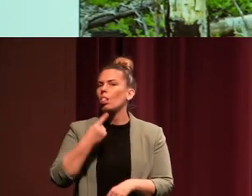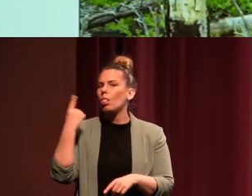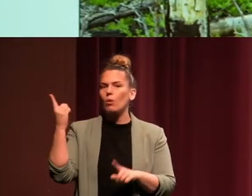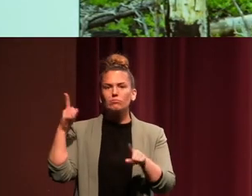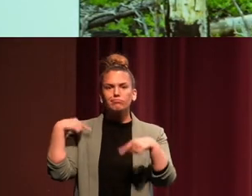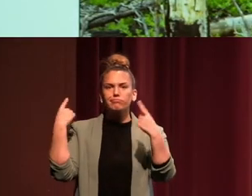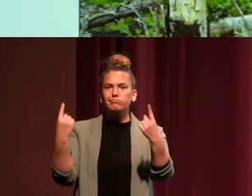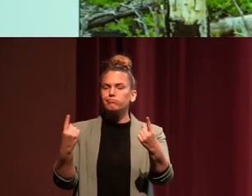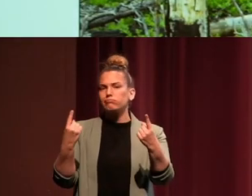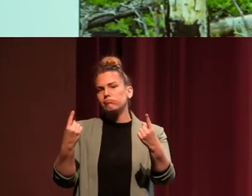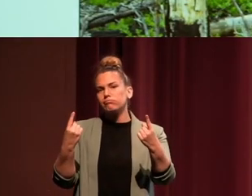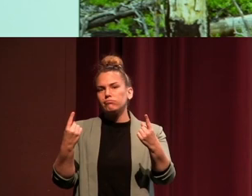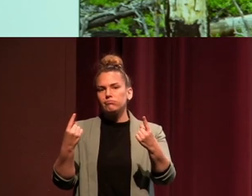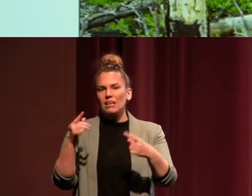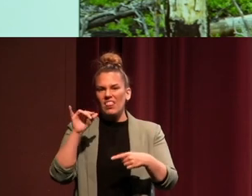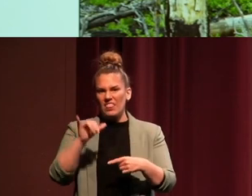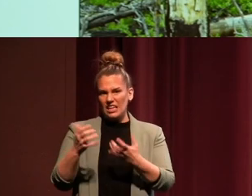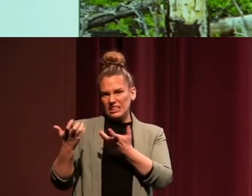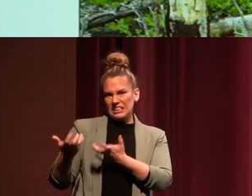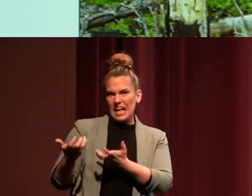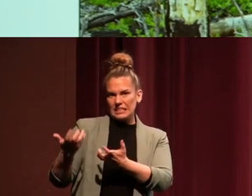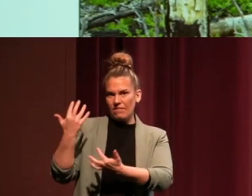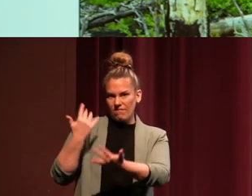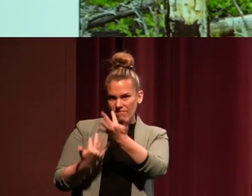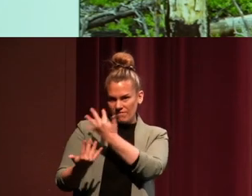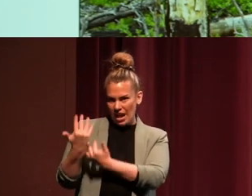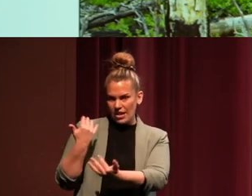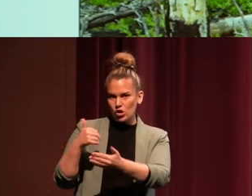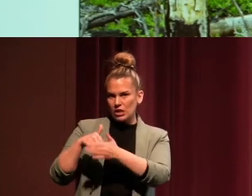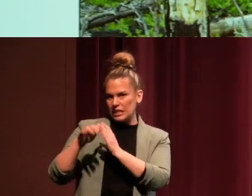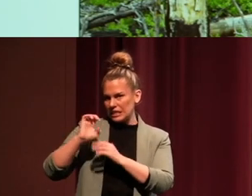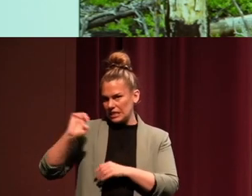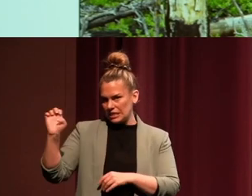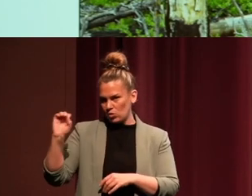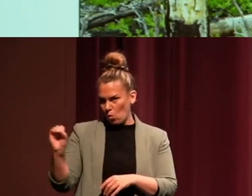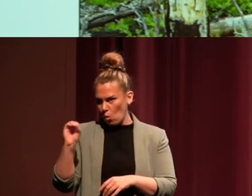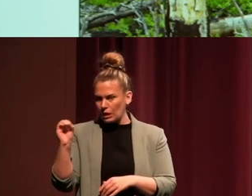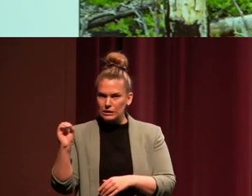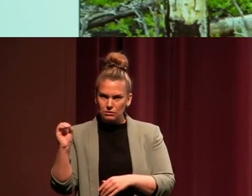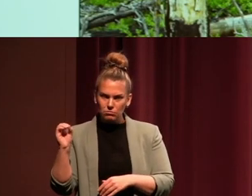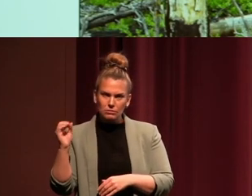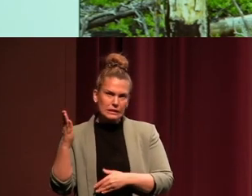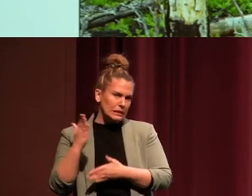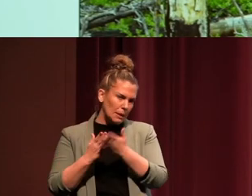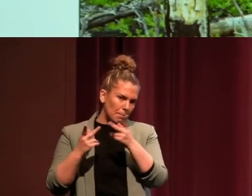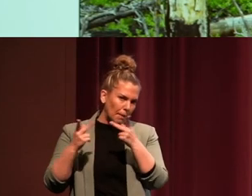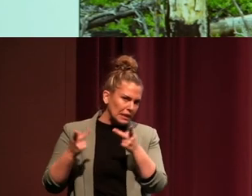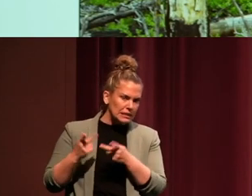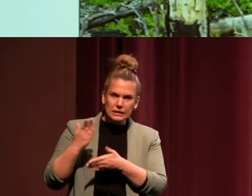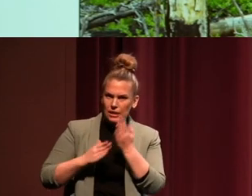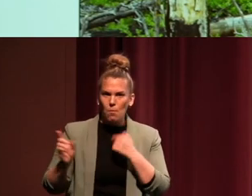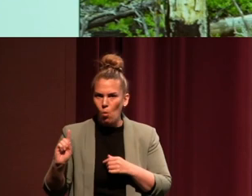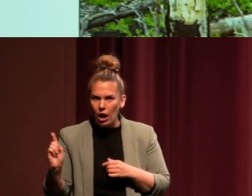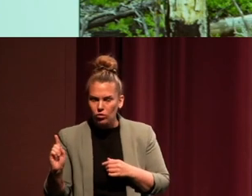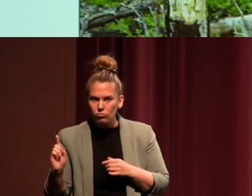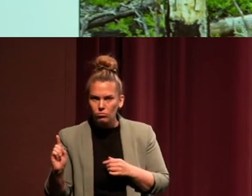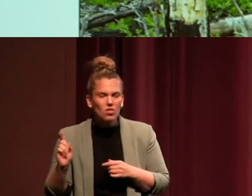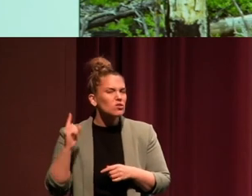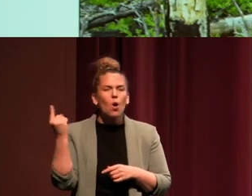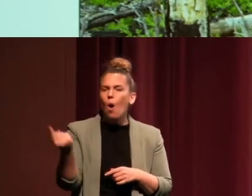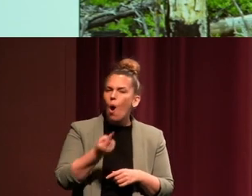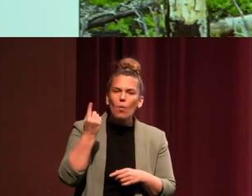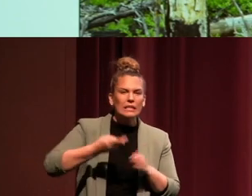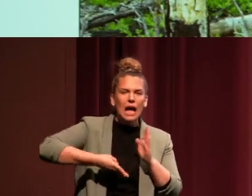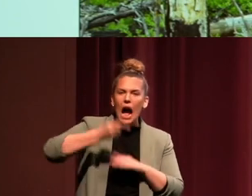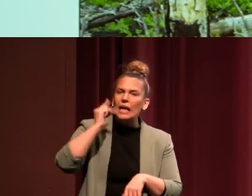were dense forests in eastern Oregon, some places, somewhere. And there's always been high severity